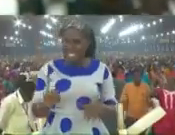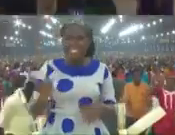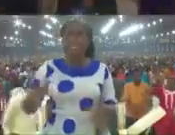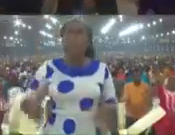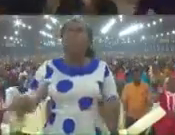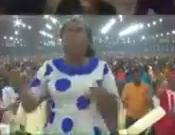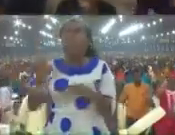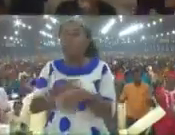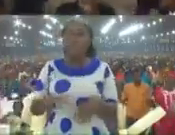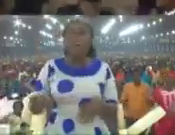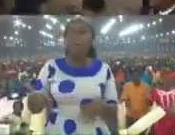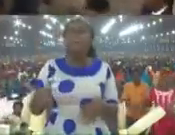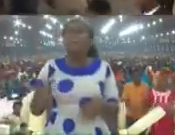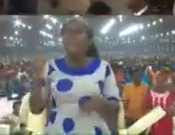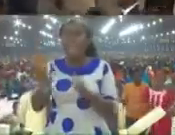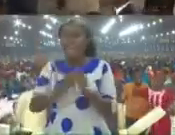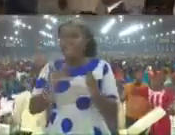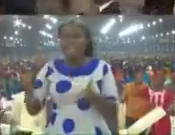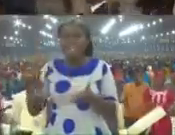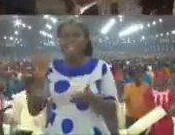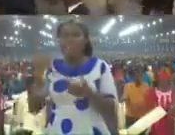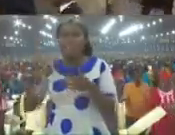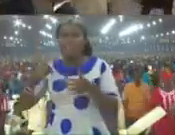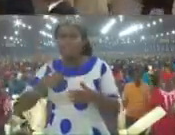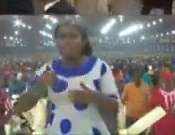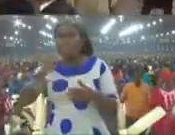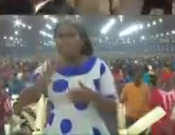nation be over. Lord, help.